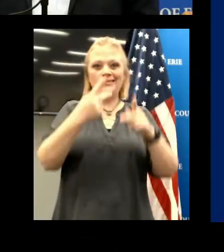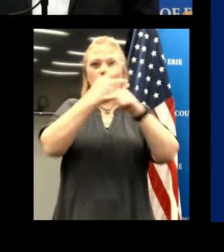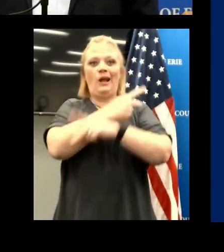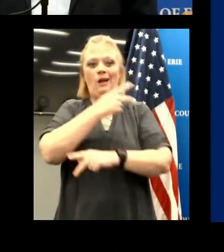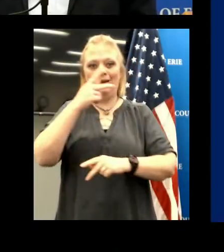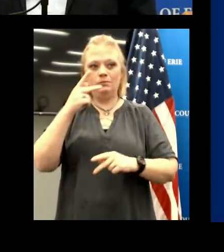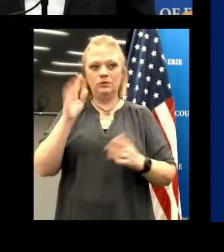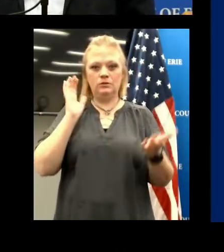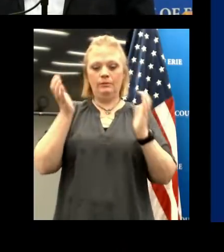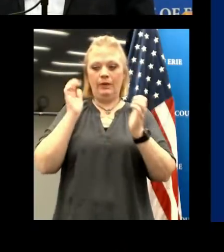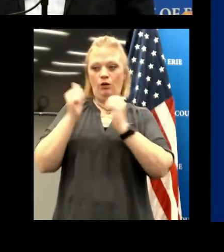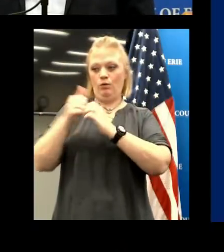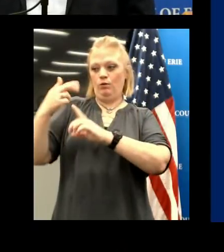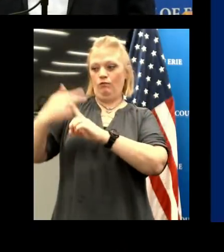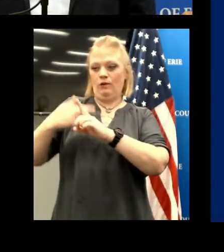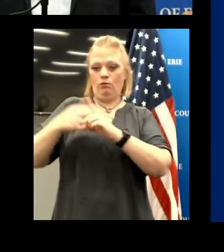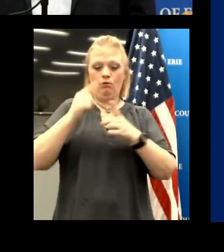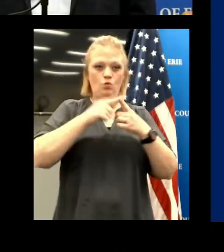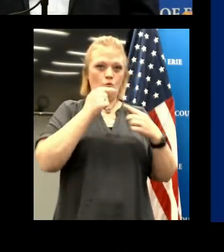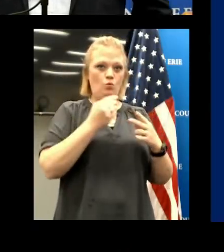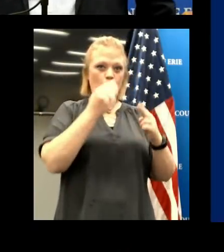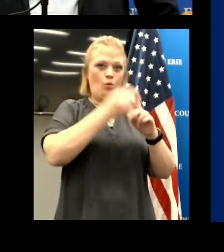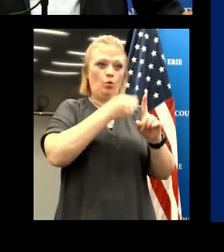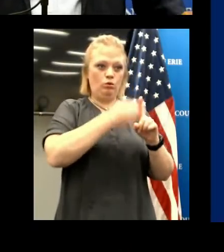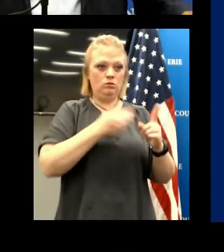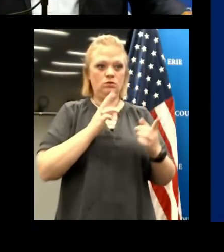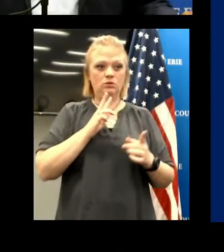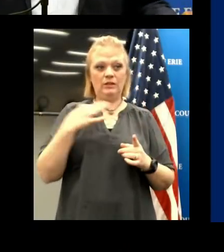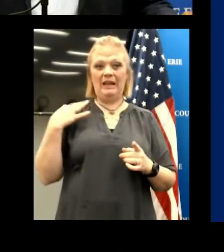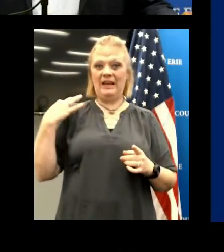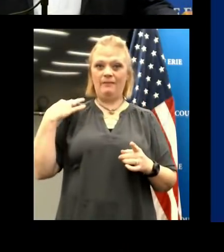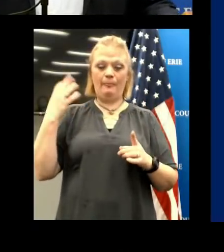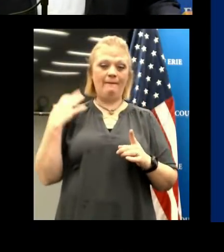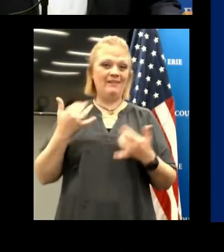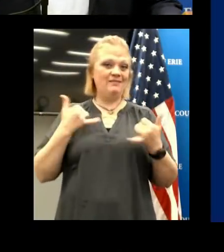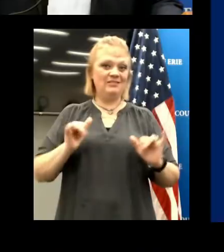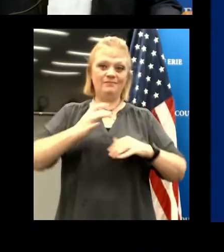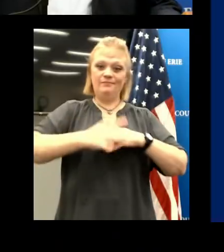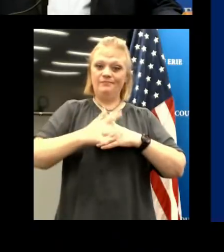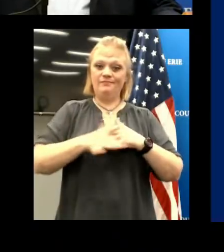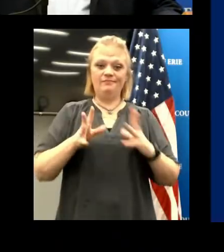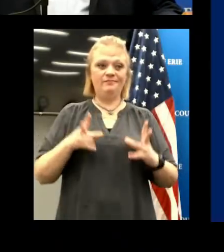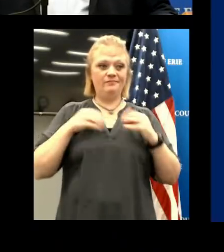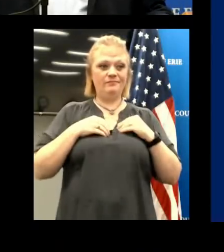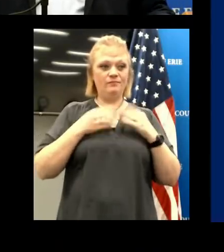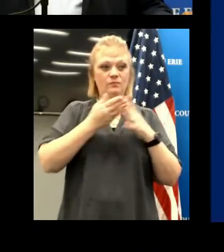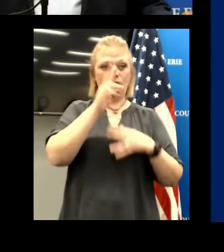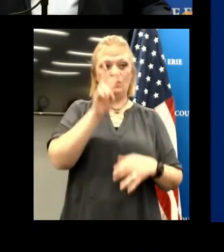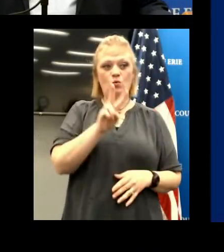rental category over mortgage. And applications are still available and being taken by